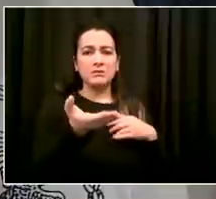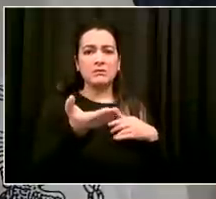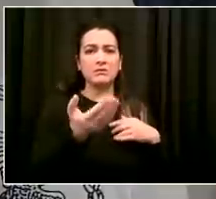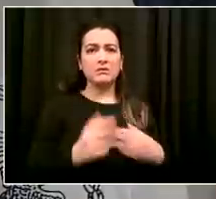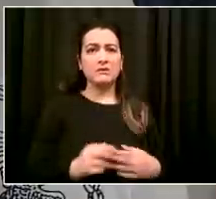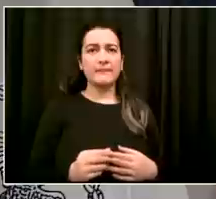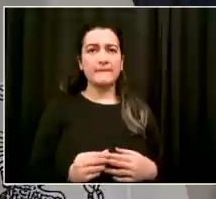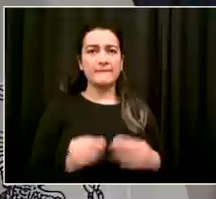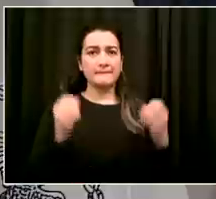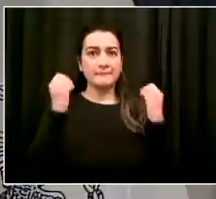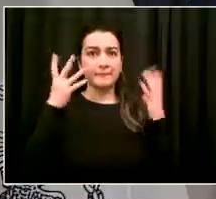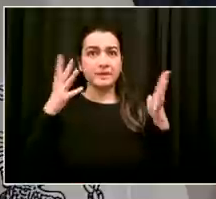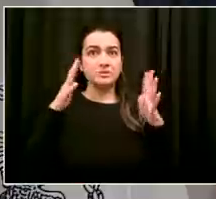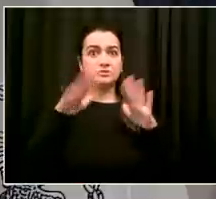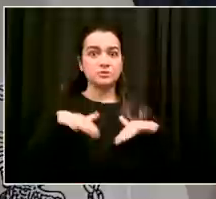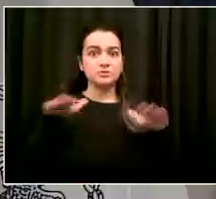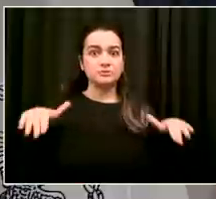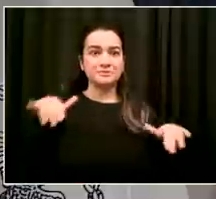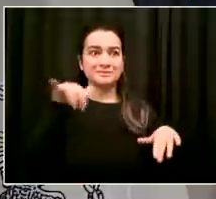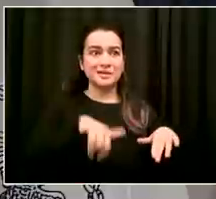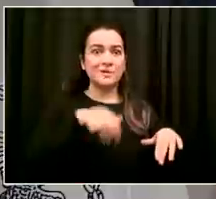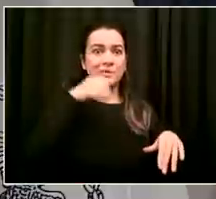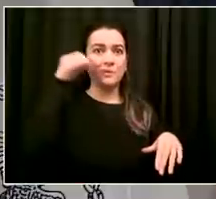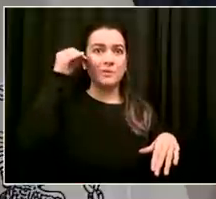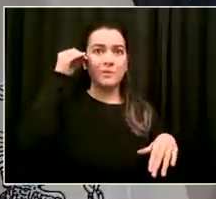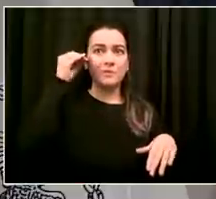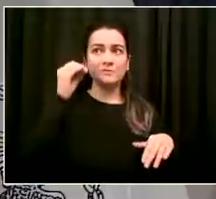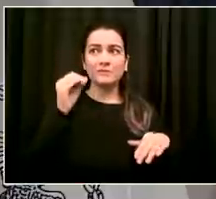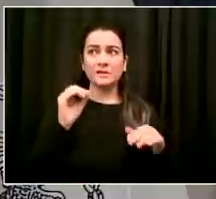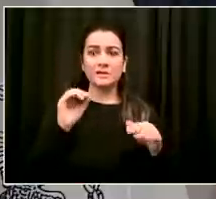not? Rima, it's a good question. I mean, look,